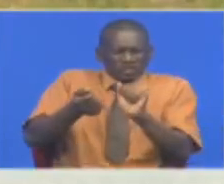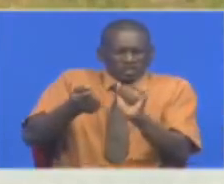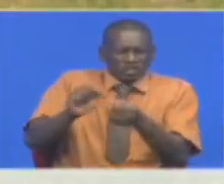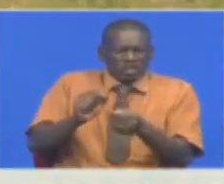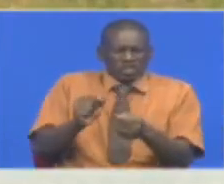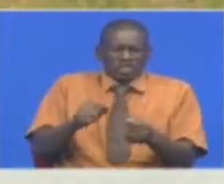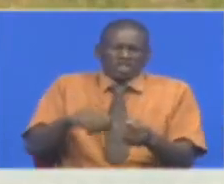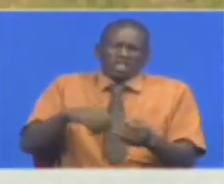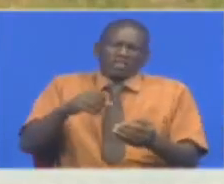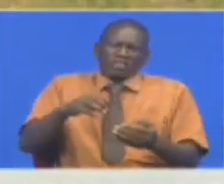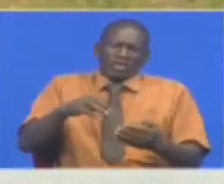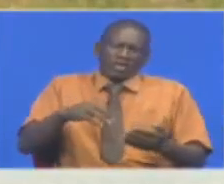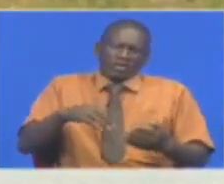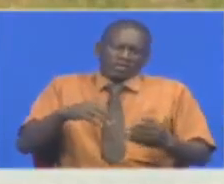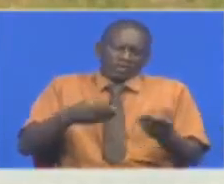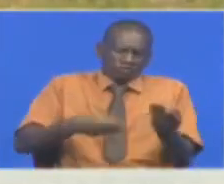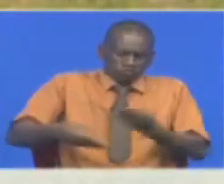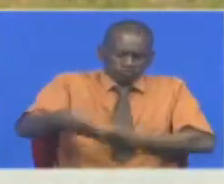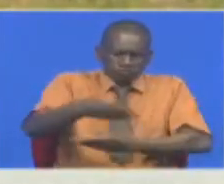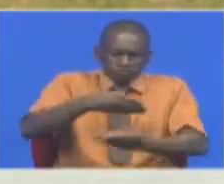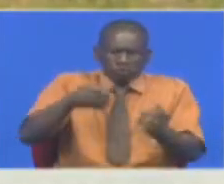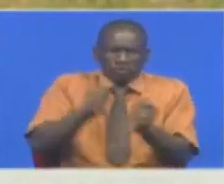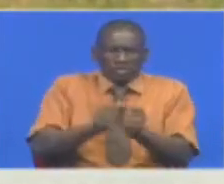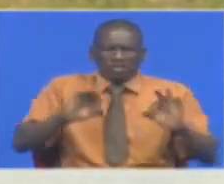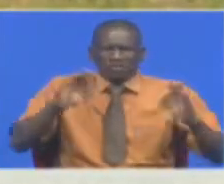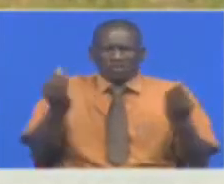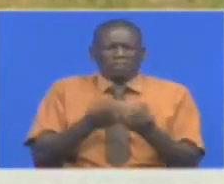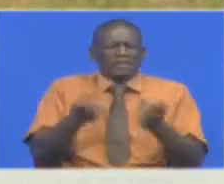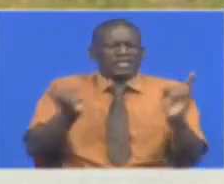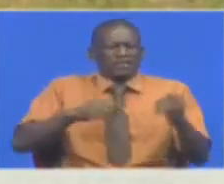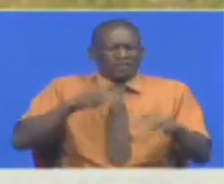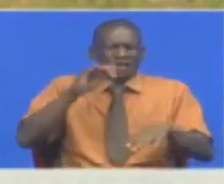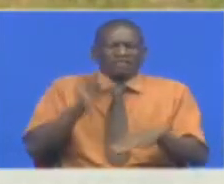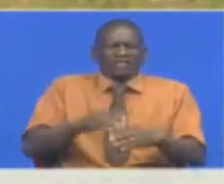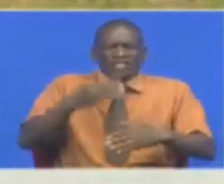had never interfered with the relationship between the Patels and